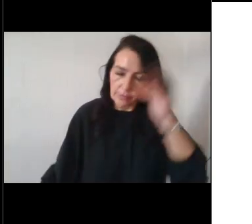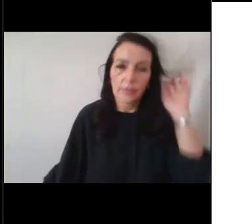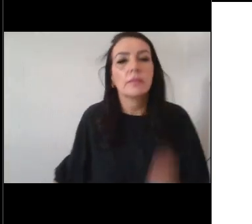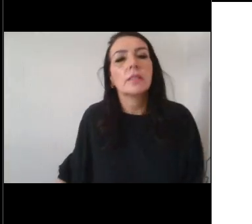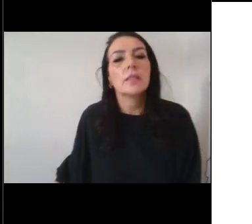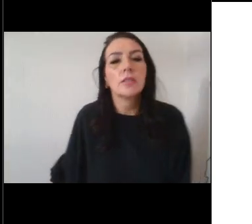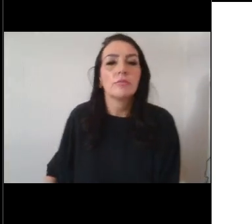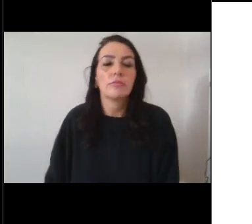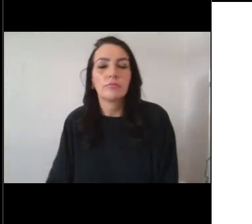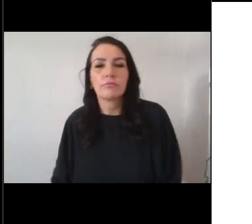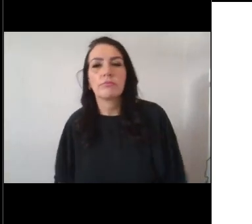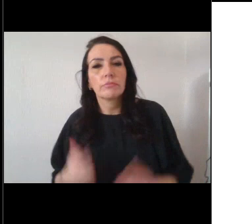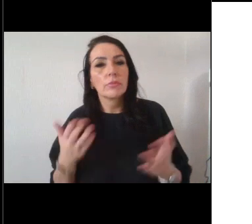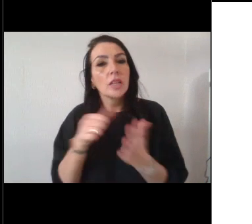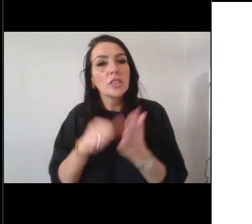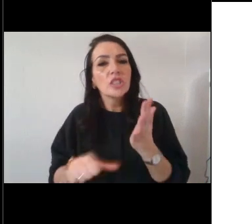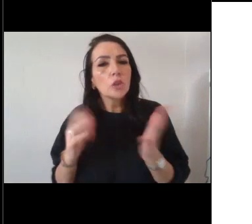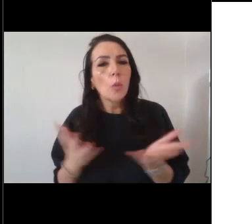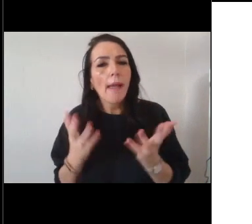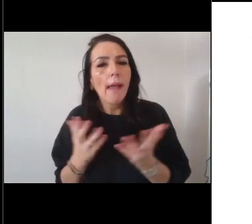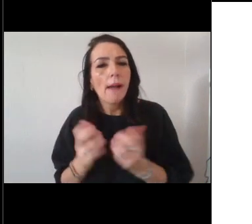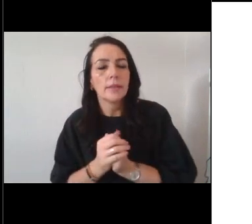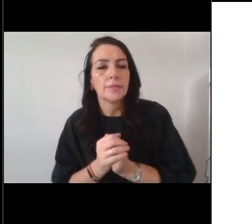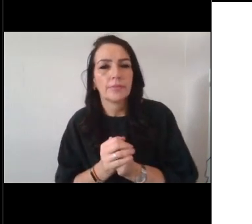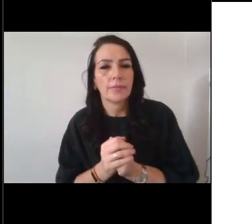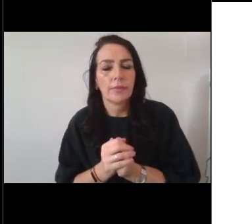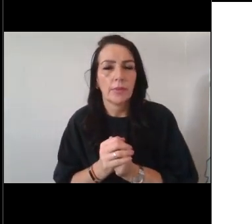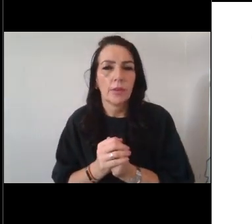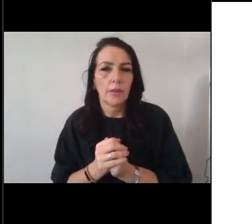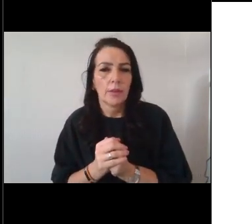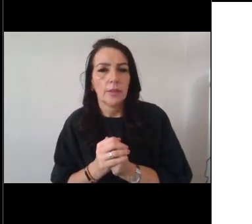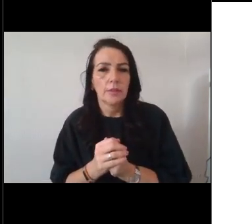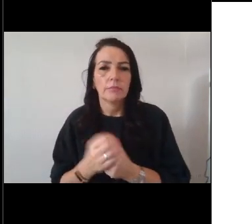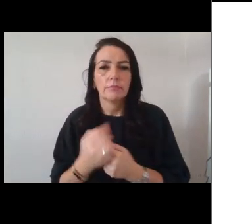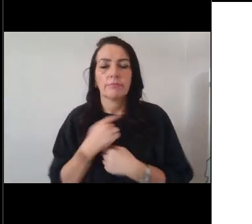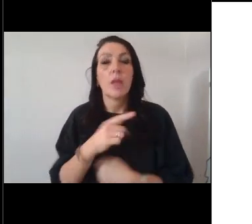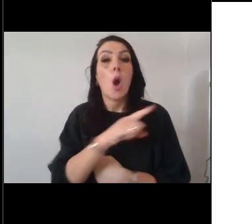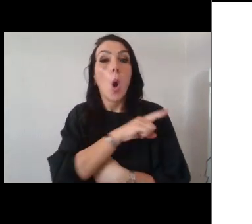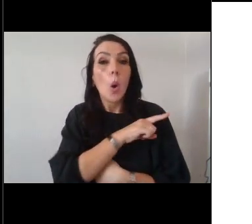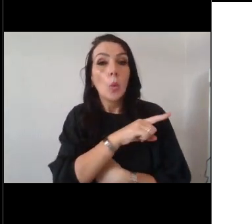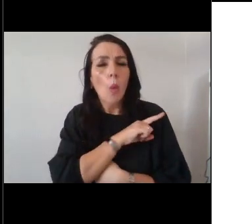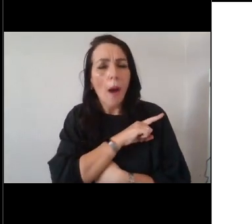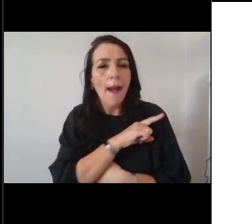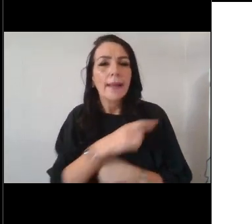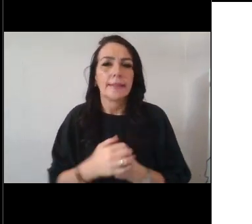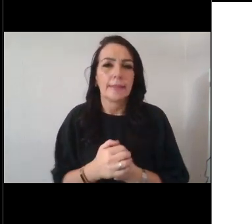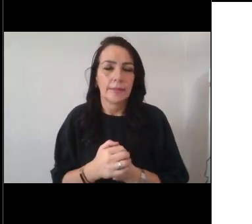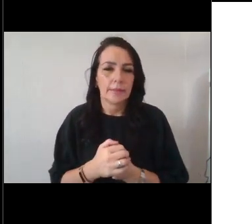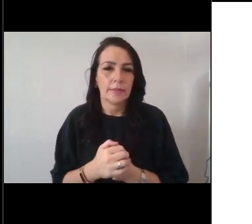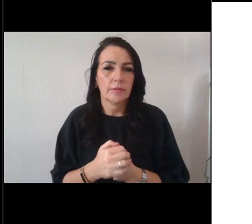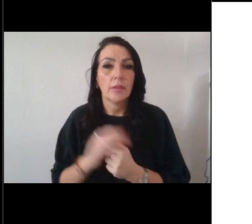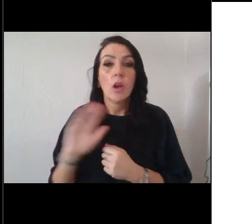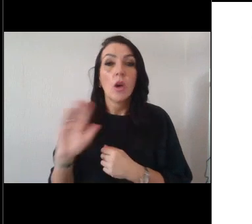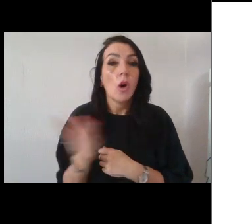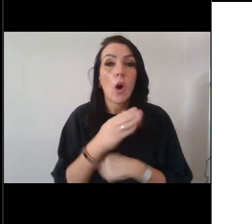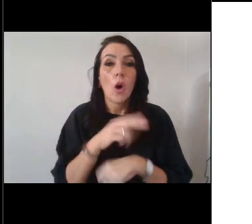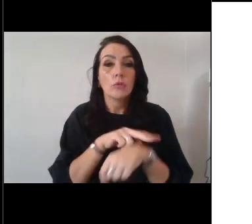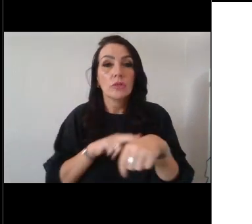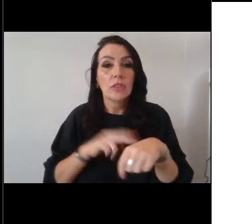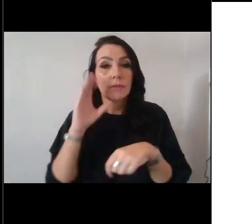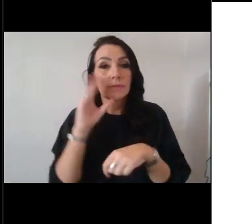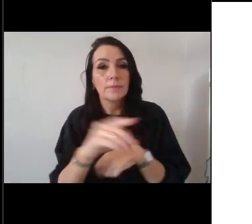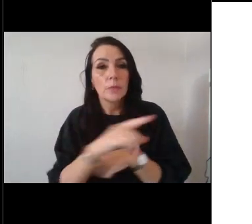So where do we start? I think we really need to start by explaining the why we are doing this. We need to explain to every member of our staff that they have